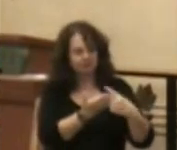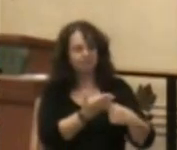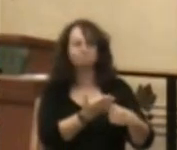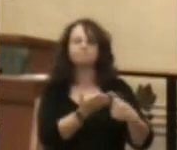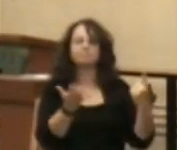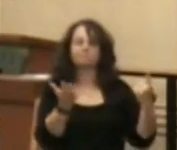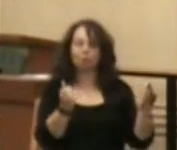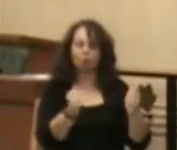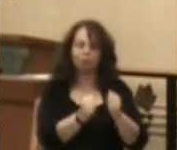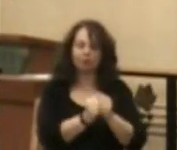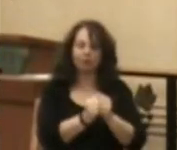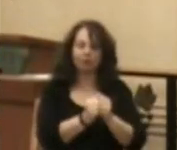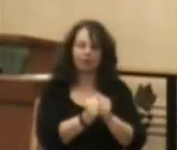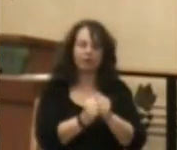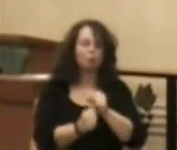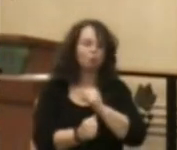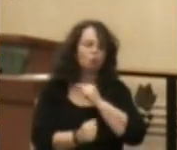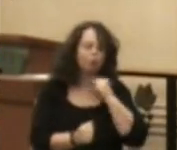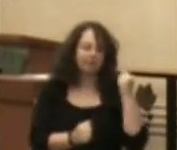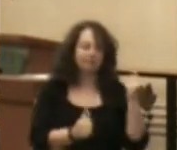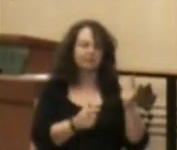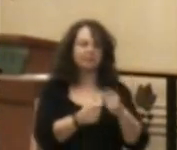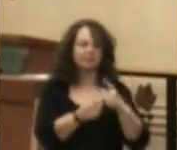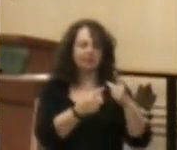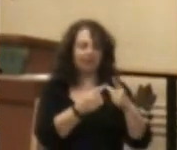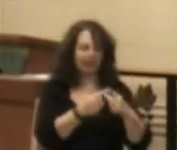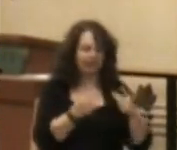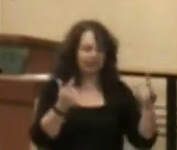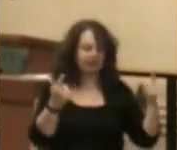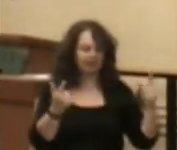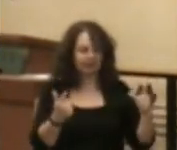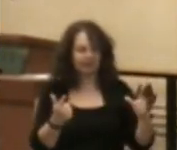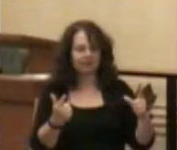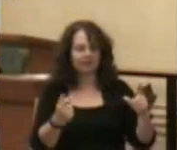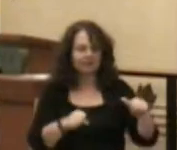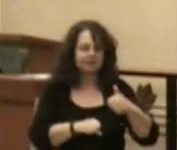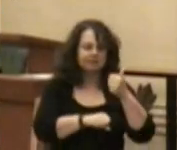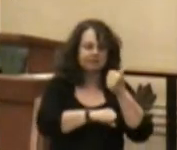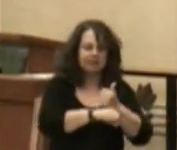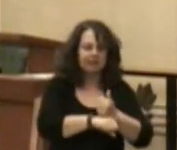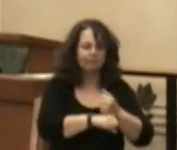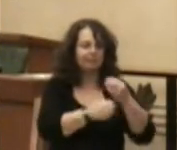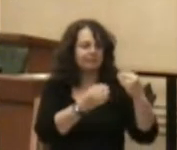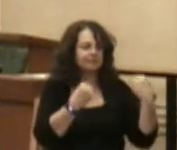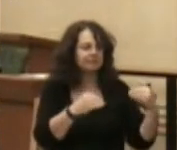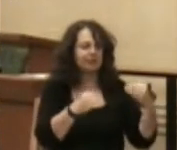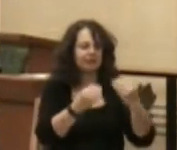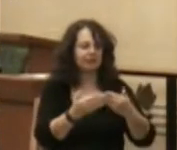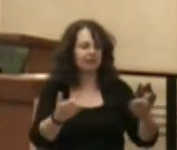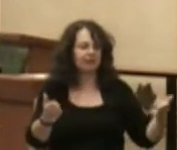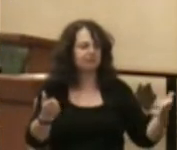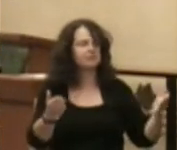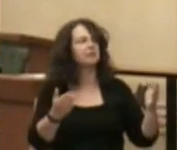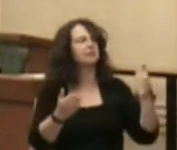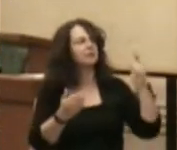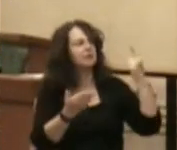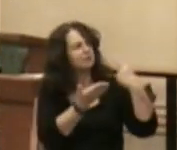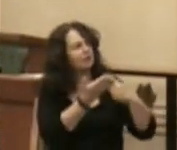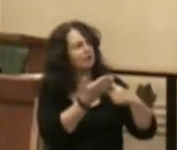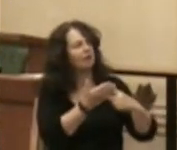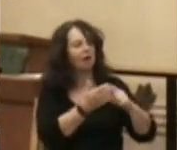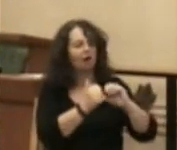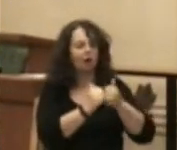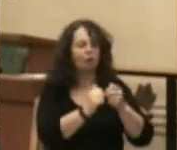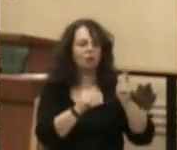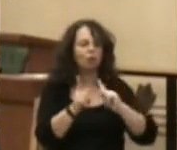dealing with priests and the tabernacle and how it is that the people would worship together.